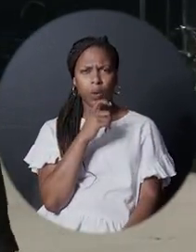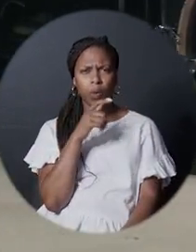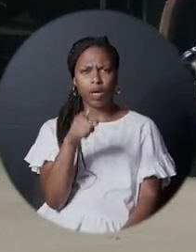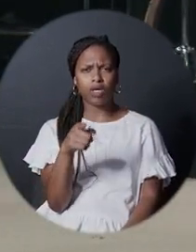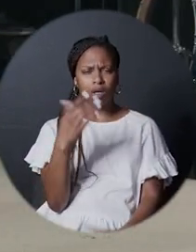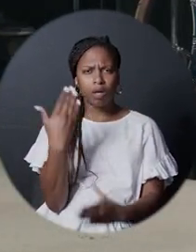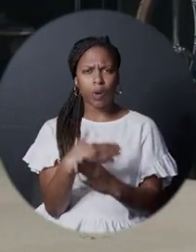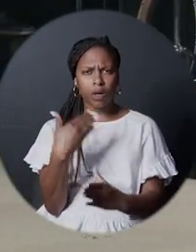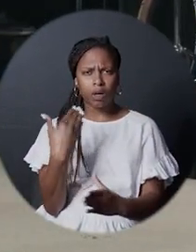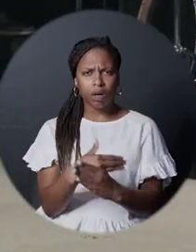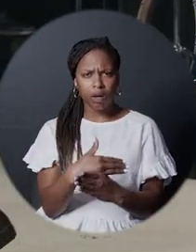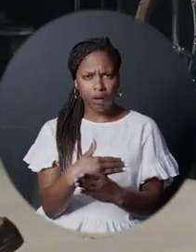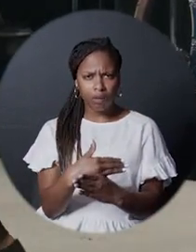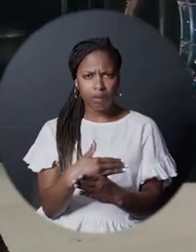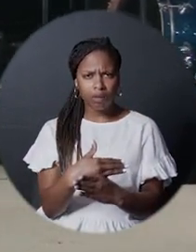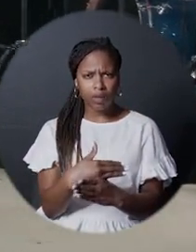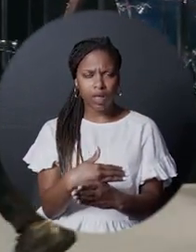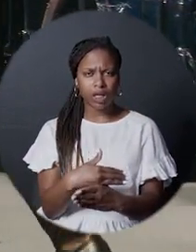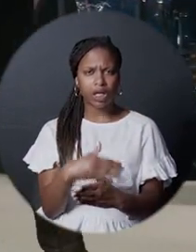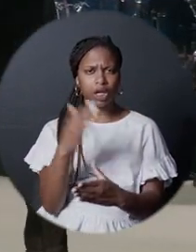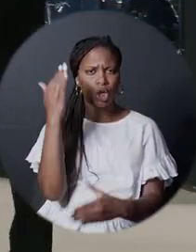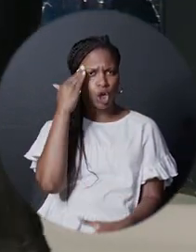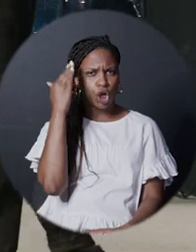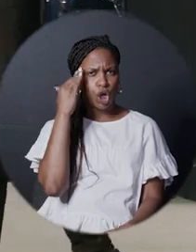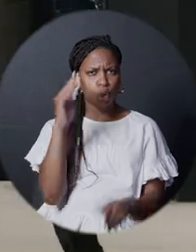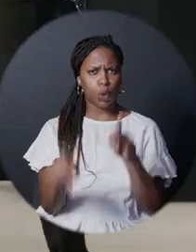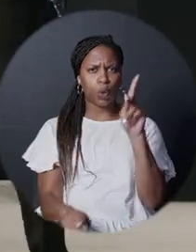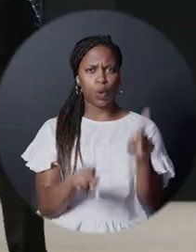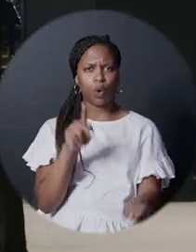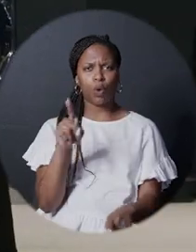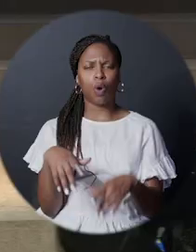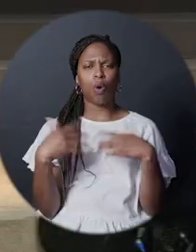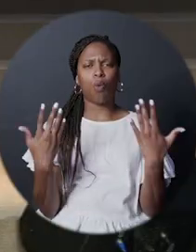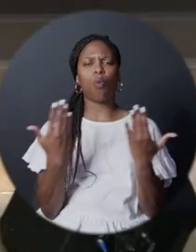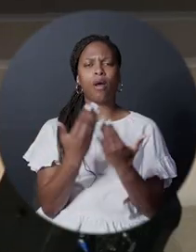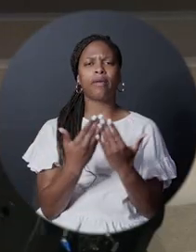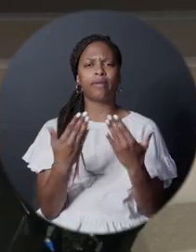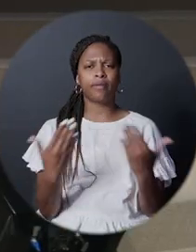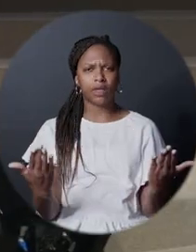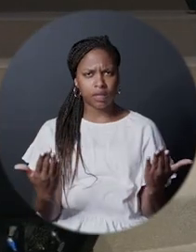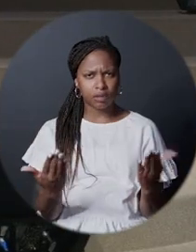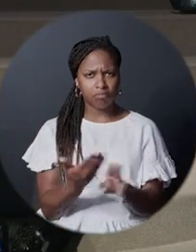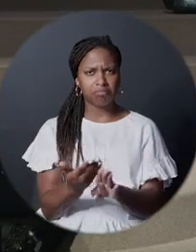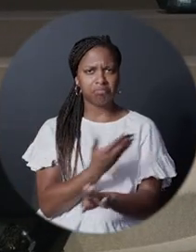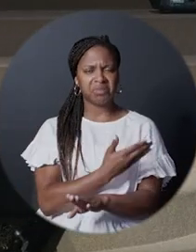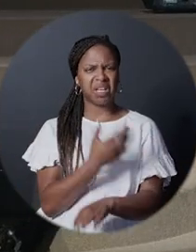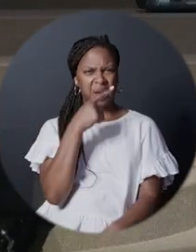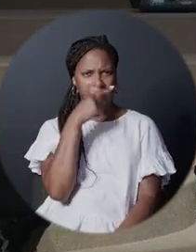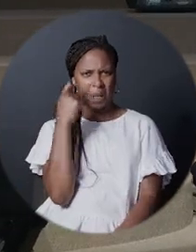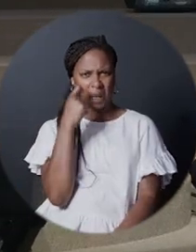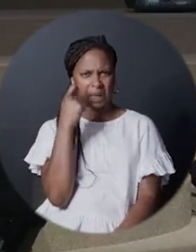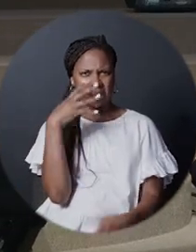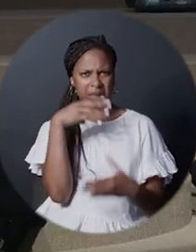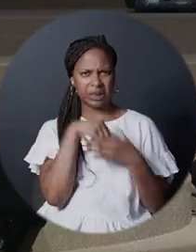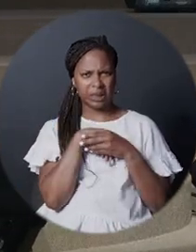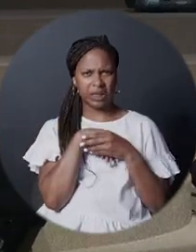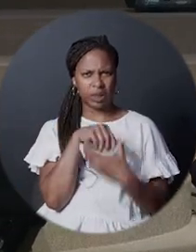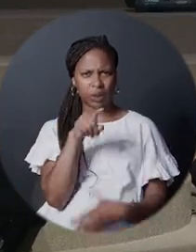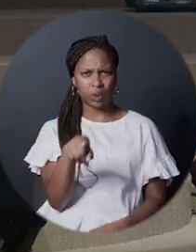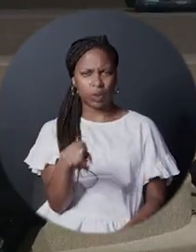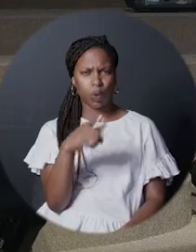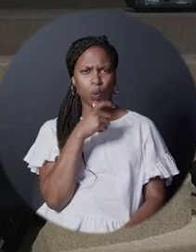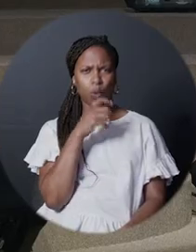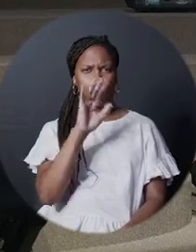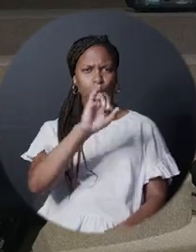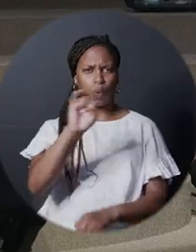So you got to learn, listen, who gets on your nerve? You got to know those people. What things bring up an